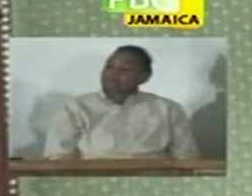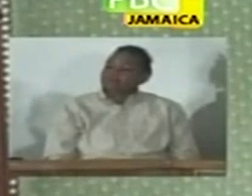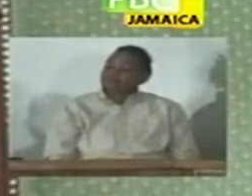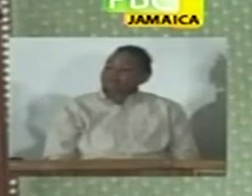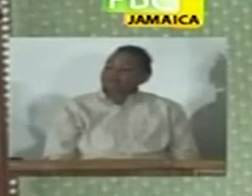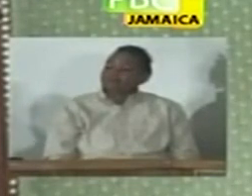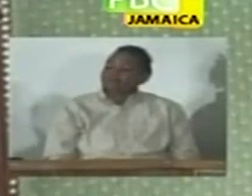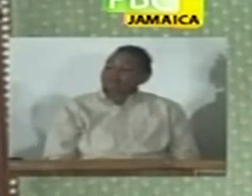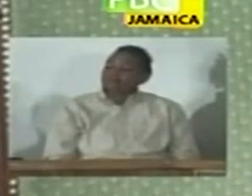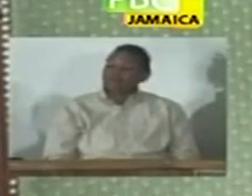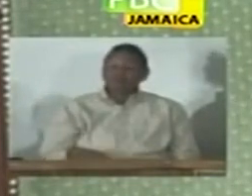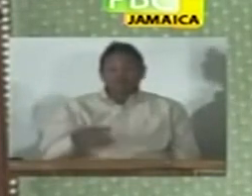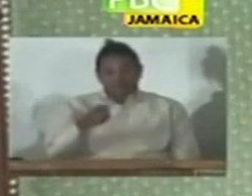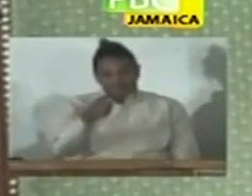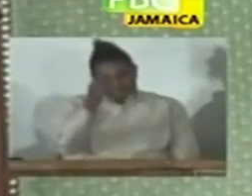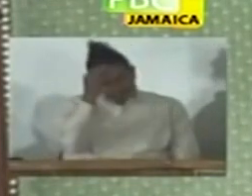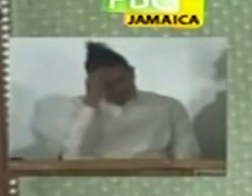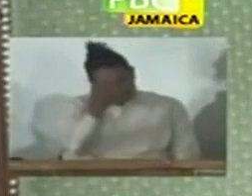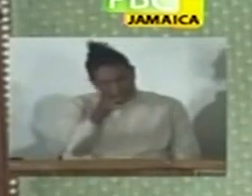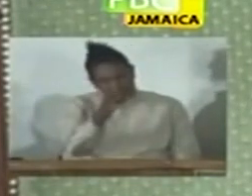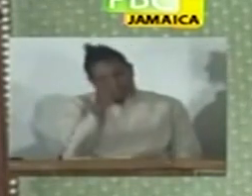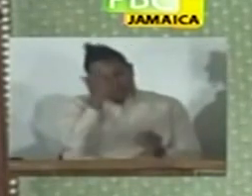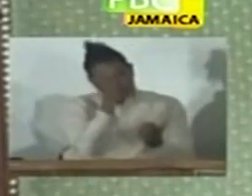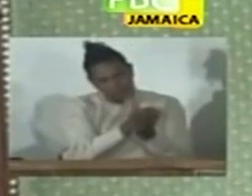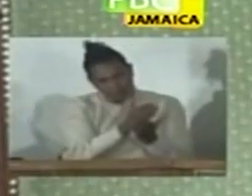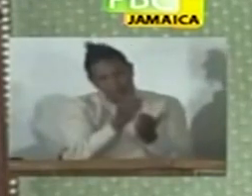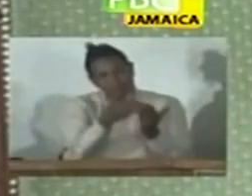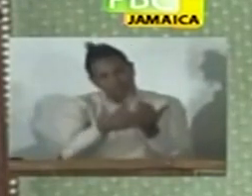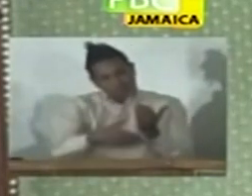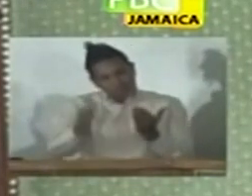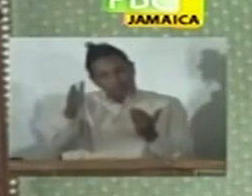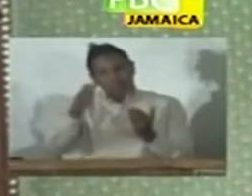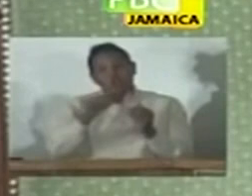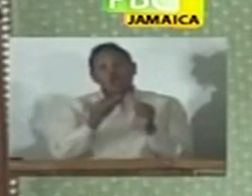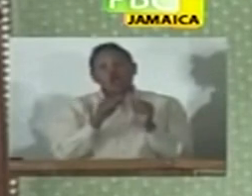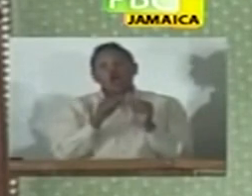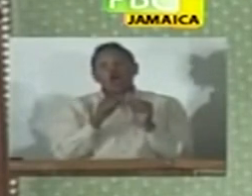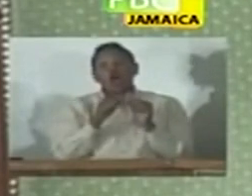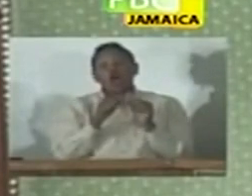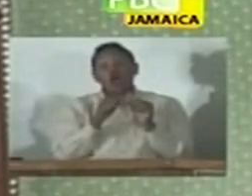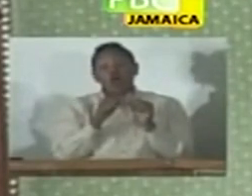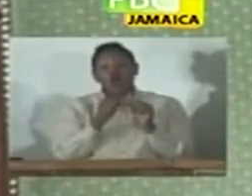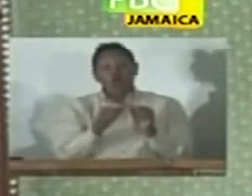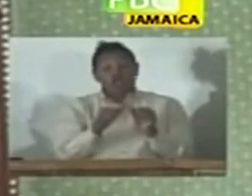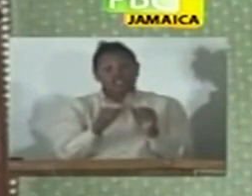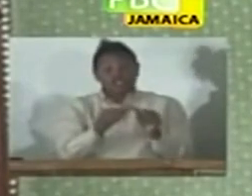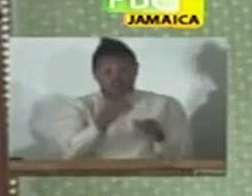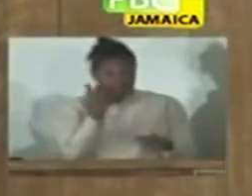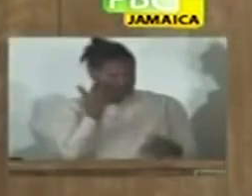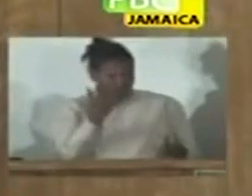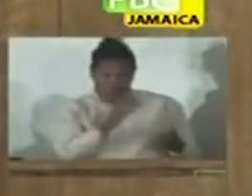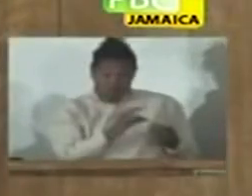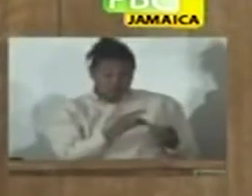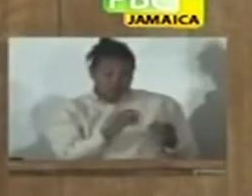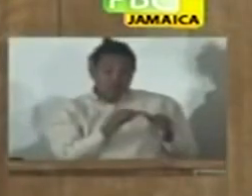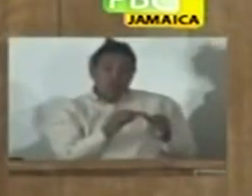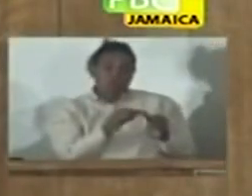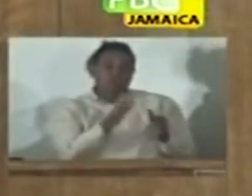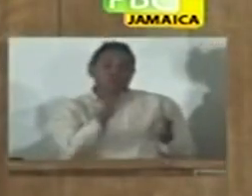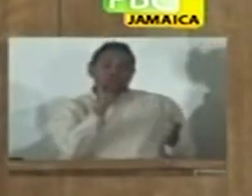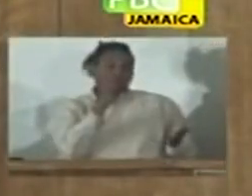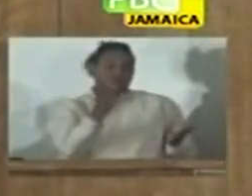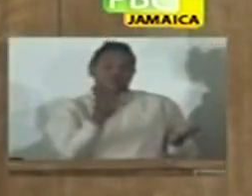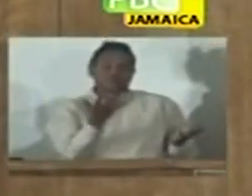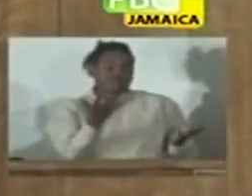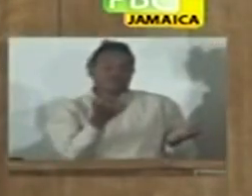I have made the ruling. So continue down that road at your peril. Mr. President, I don't have fear.